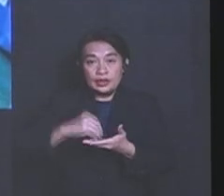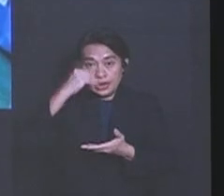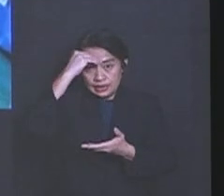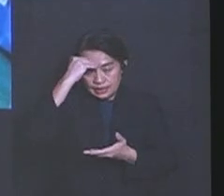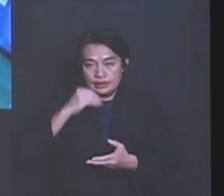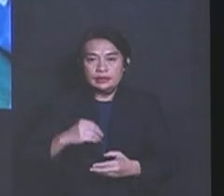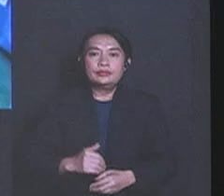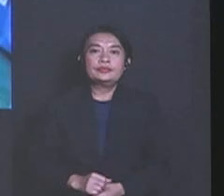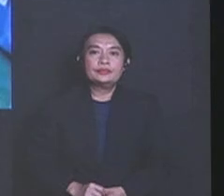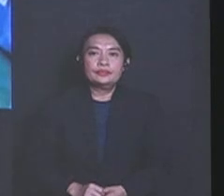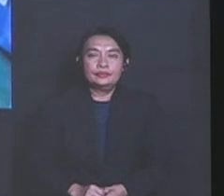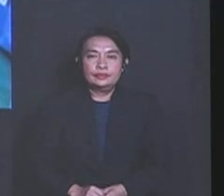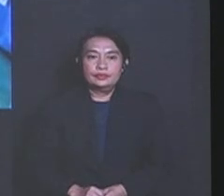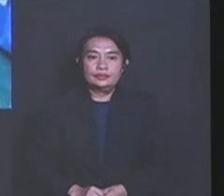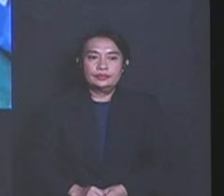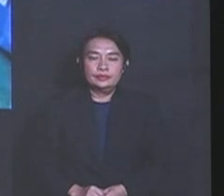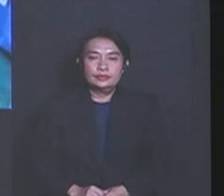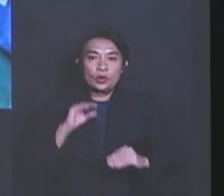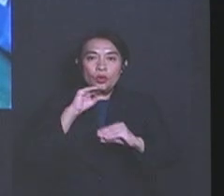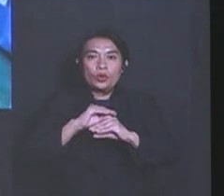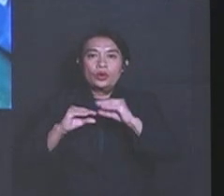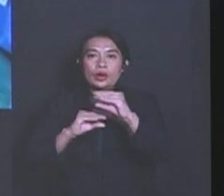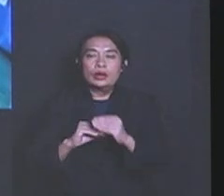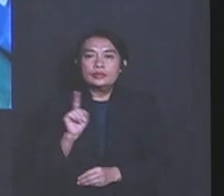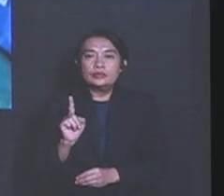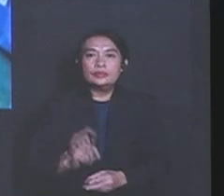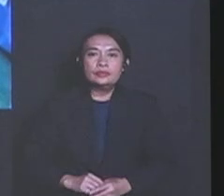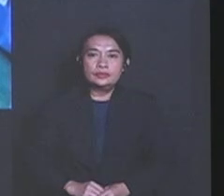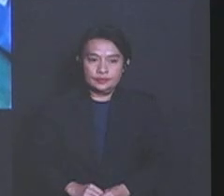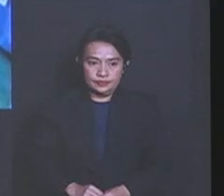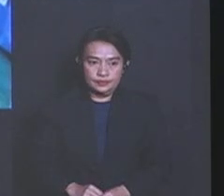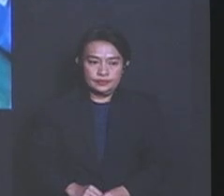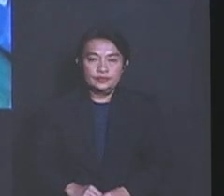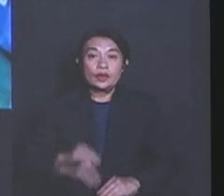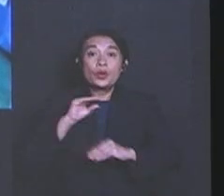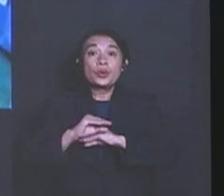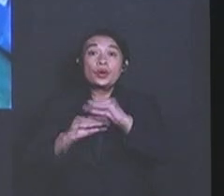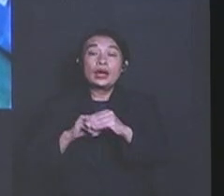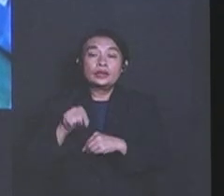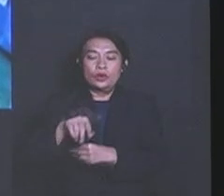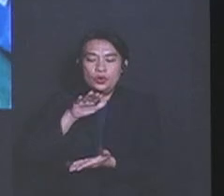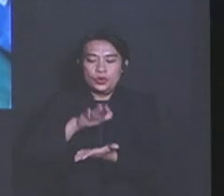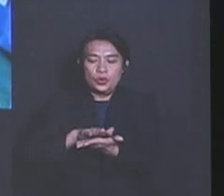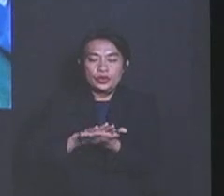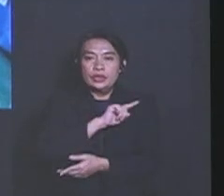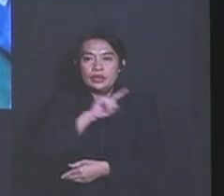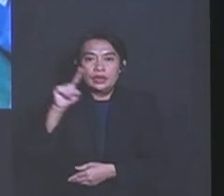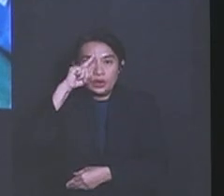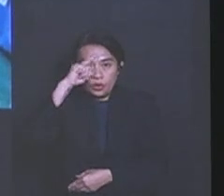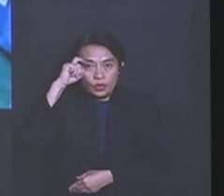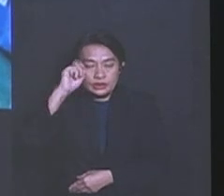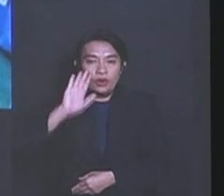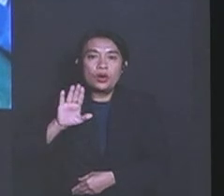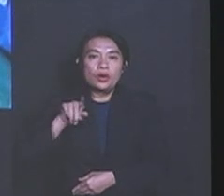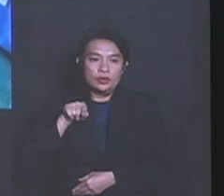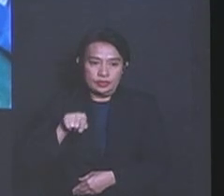Another project is Saturday school and after school. Why this is very important? I